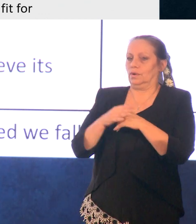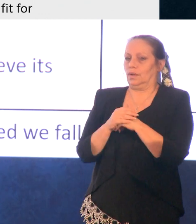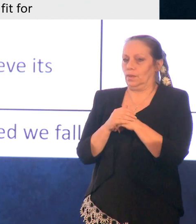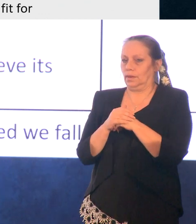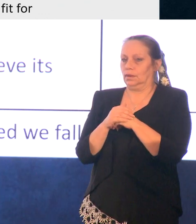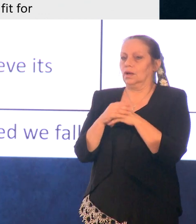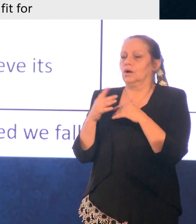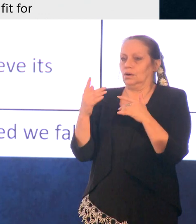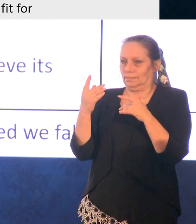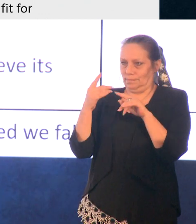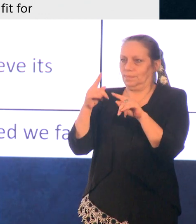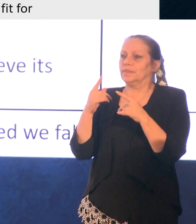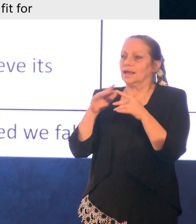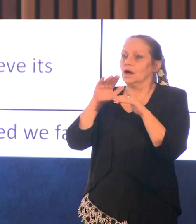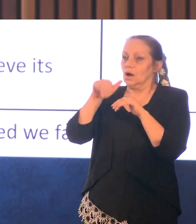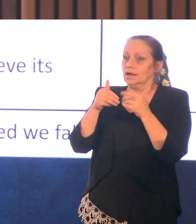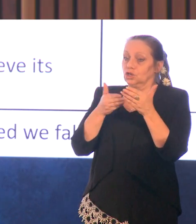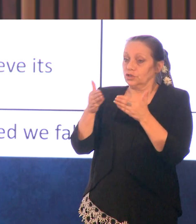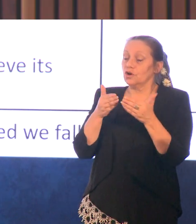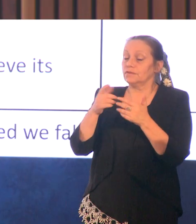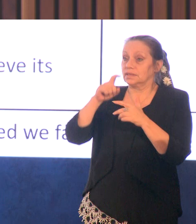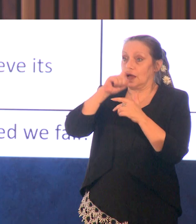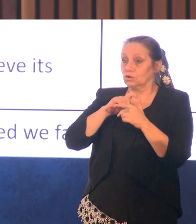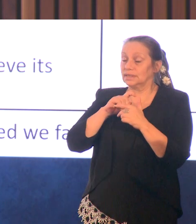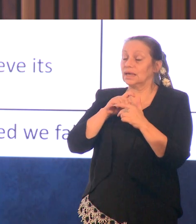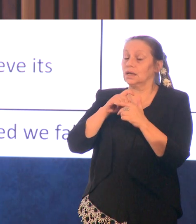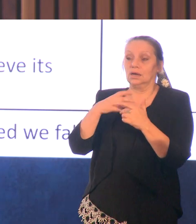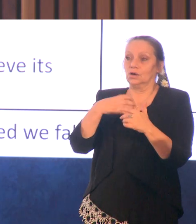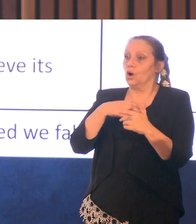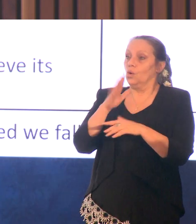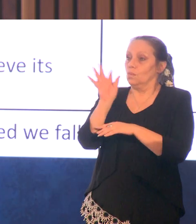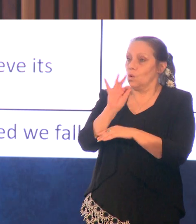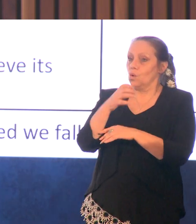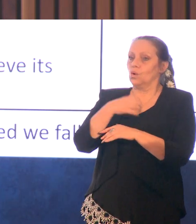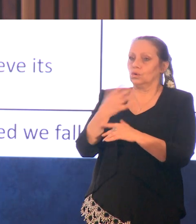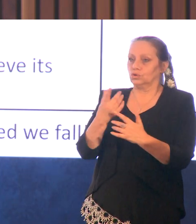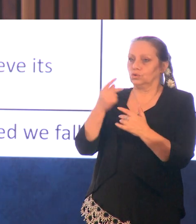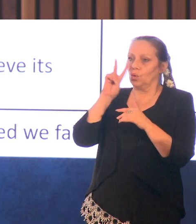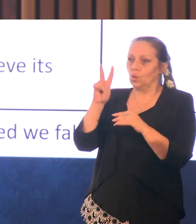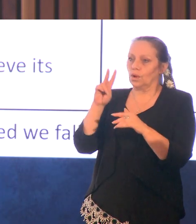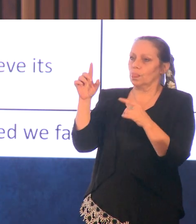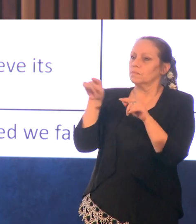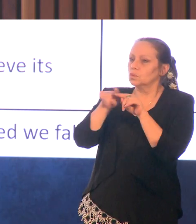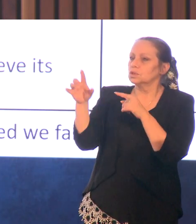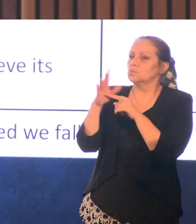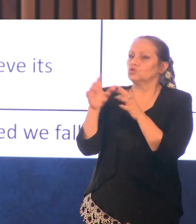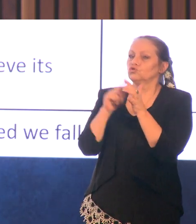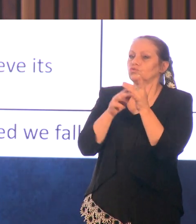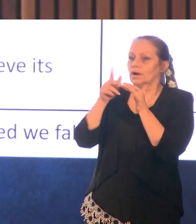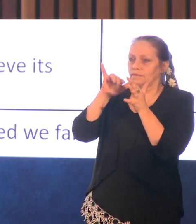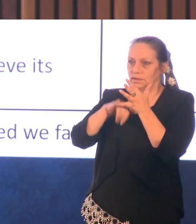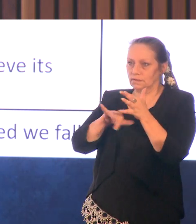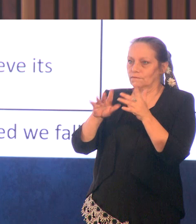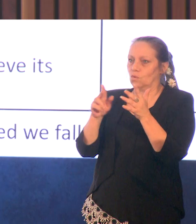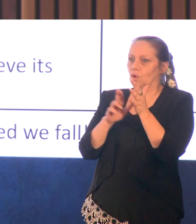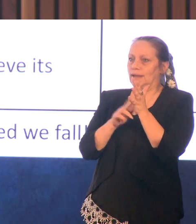go beyond a service guarantee to identify the key drivers that are going to be necessary in order